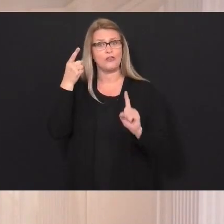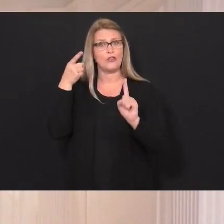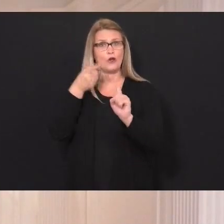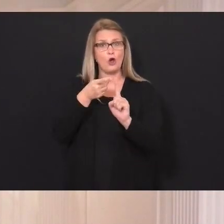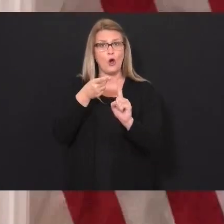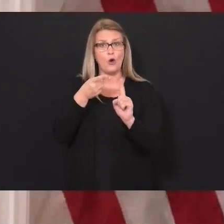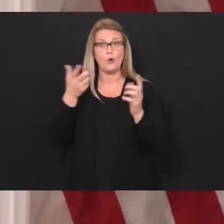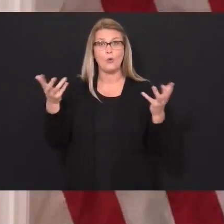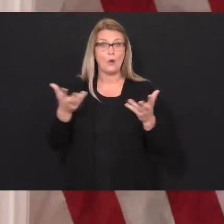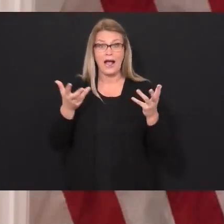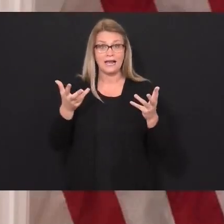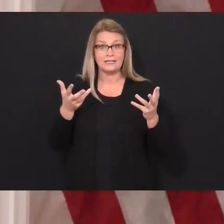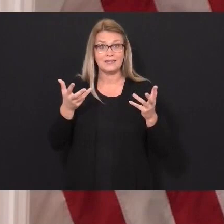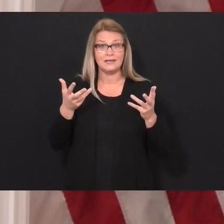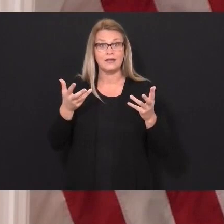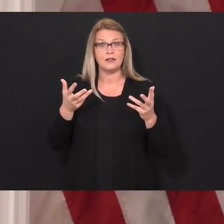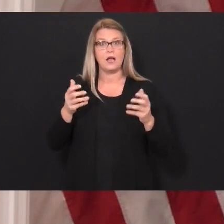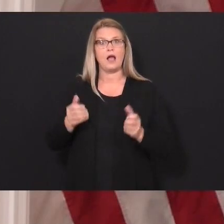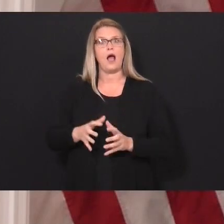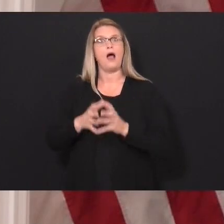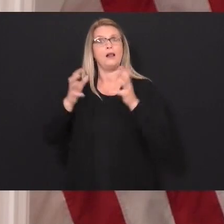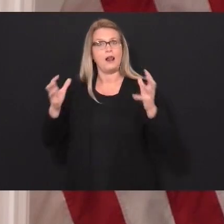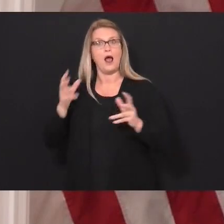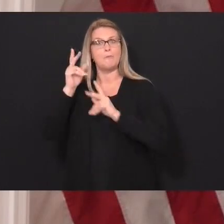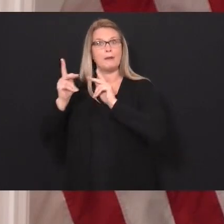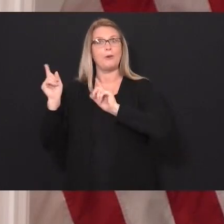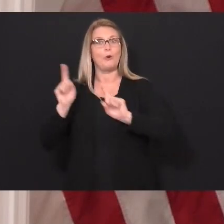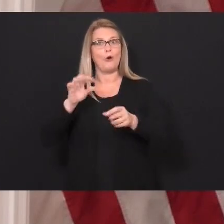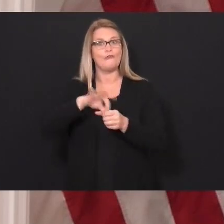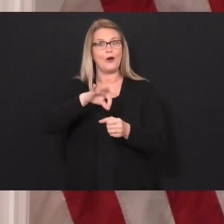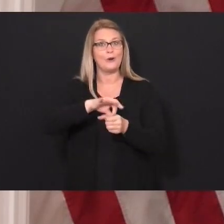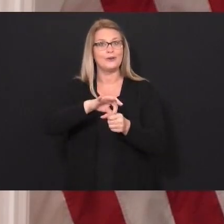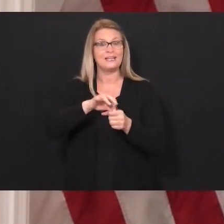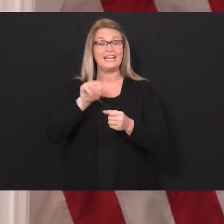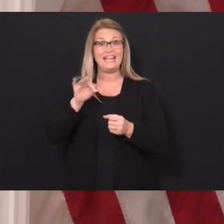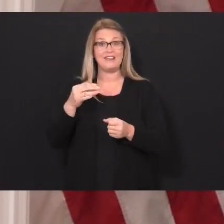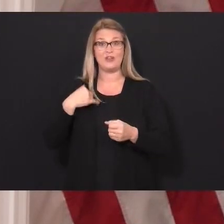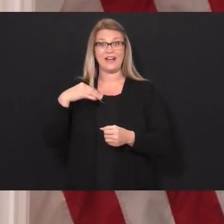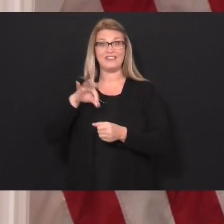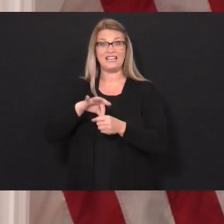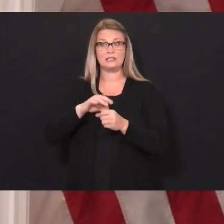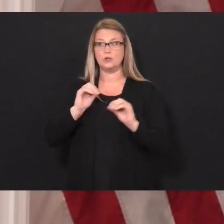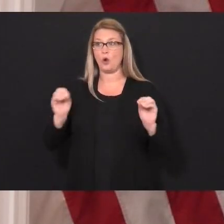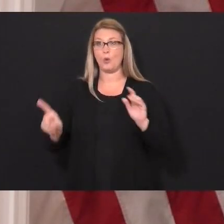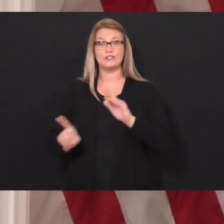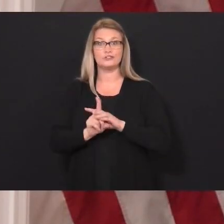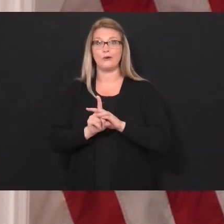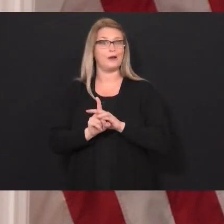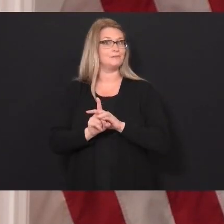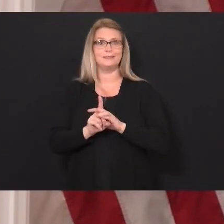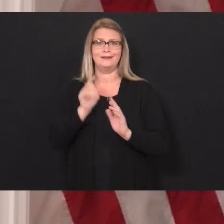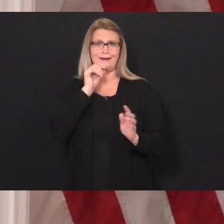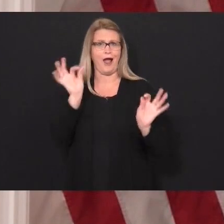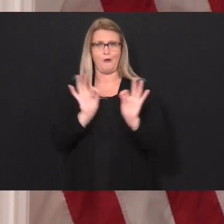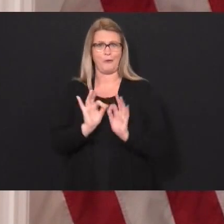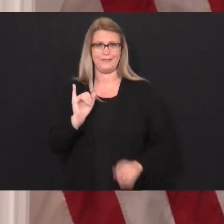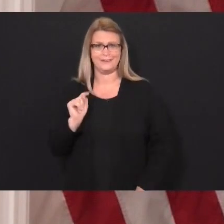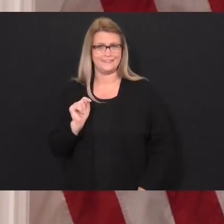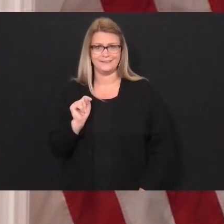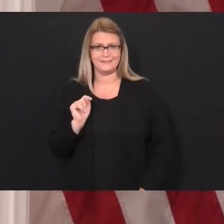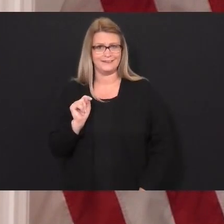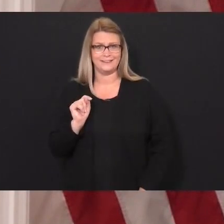to maximize voter participation. If you have an election and no one shows up, that's not worth very much.